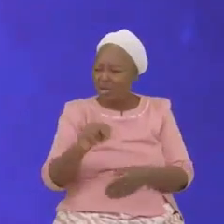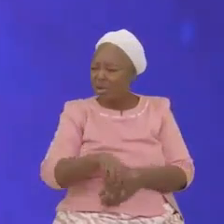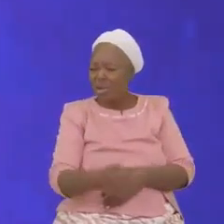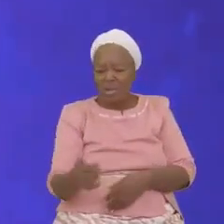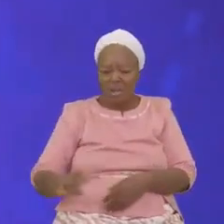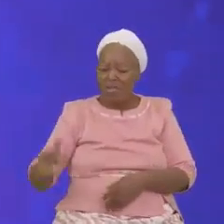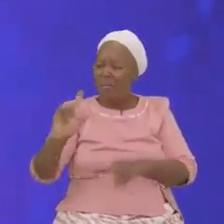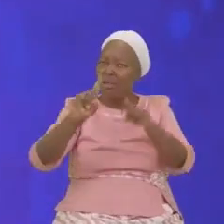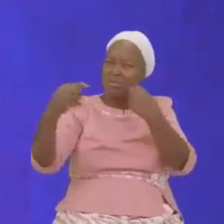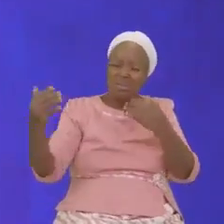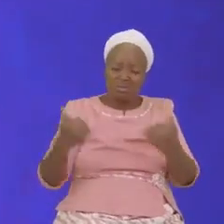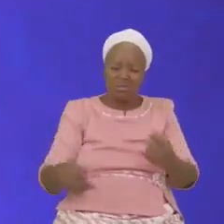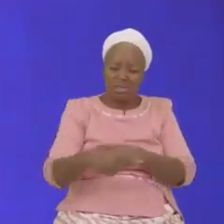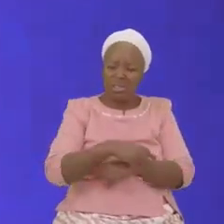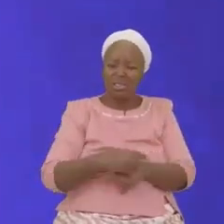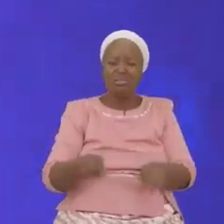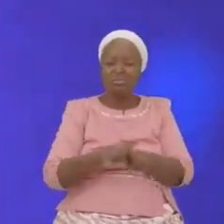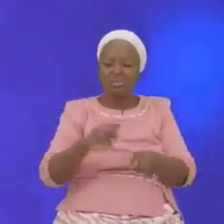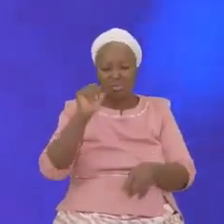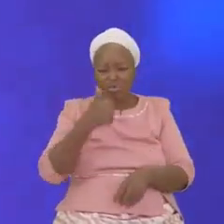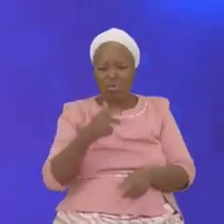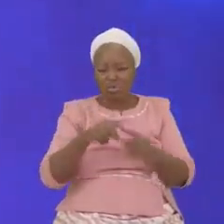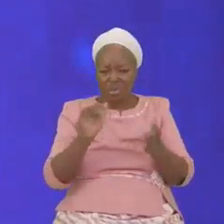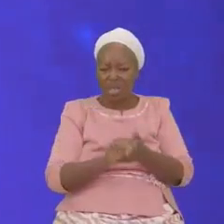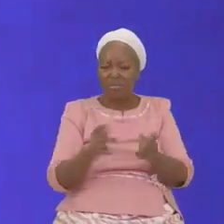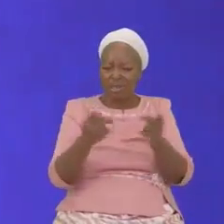or even tomorrow to that place you are going.